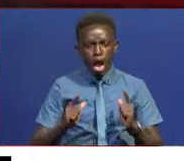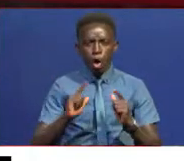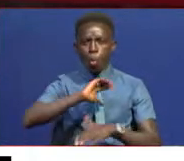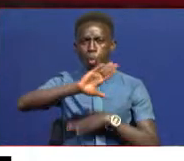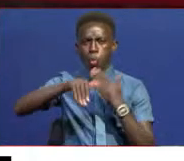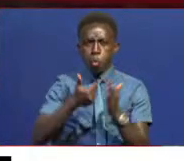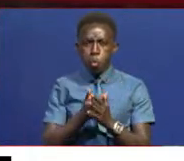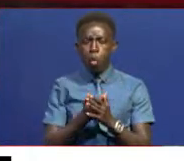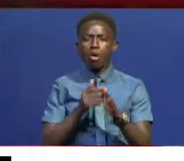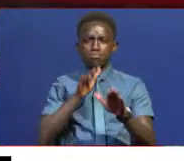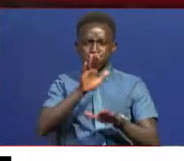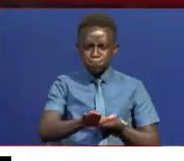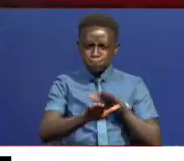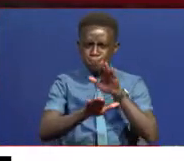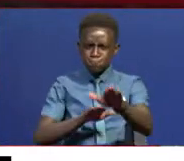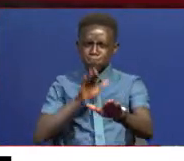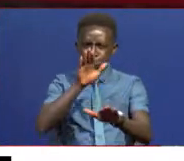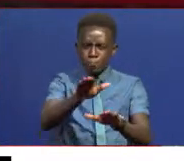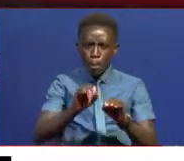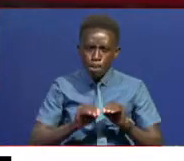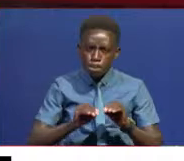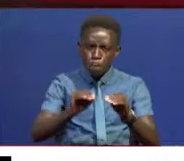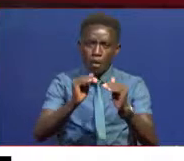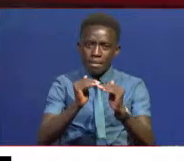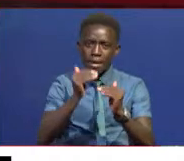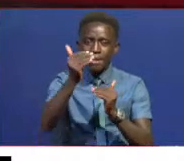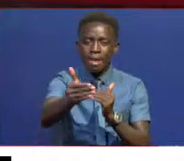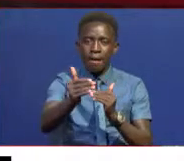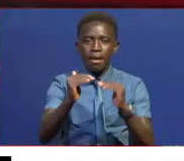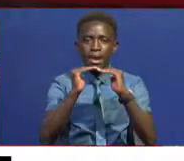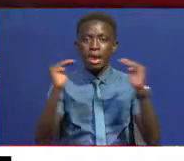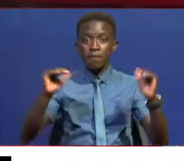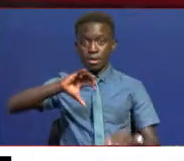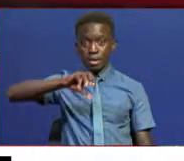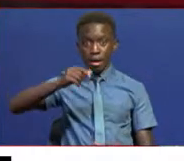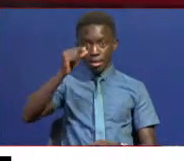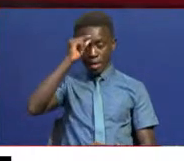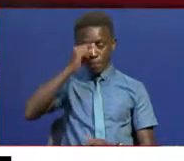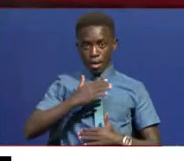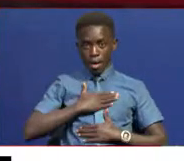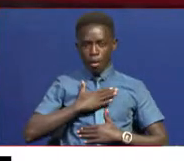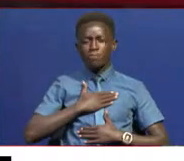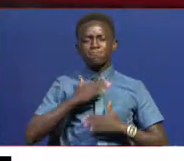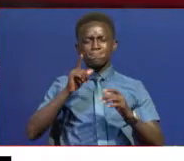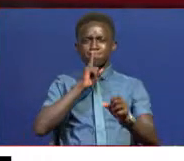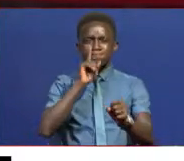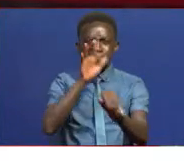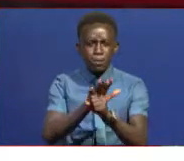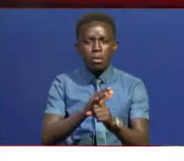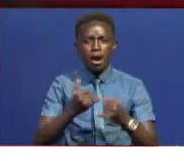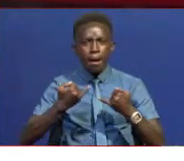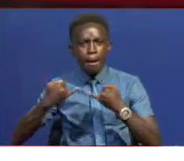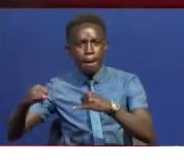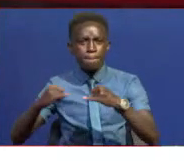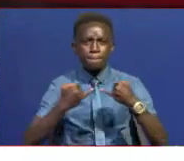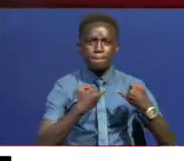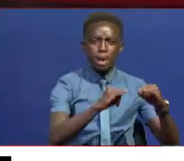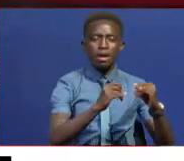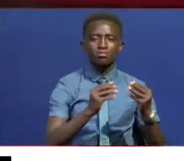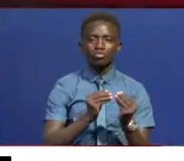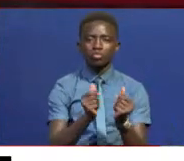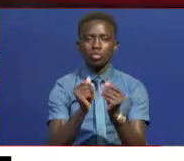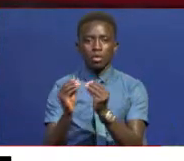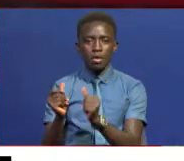our country to the next level. As county governments, we commit to implement the resolutions arising from